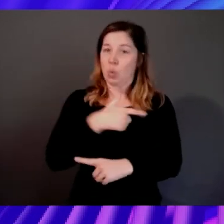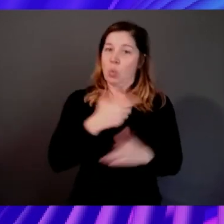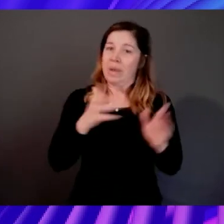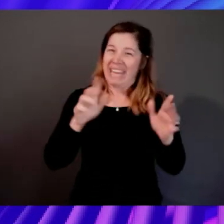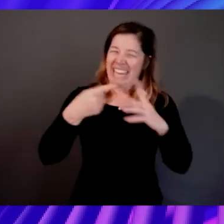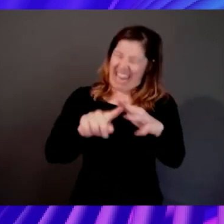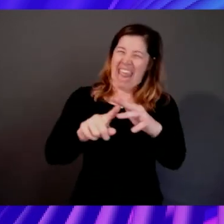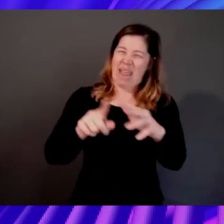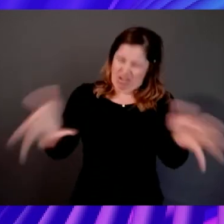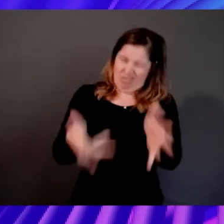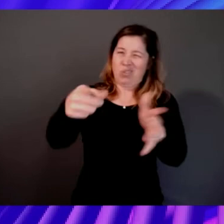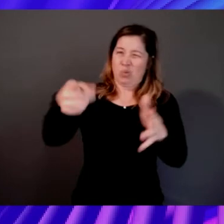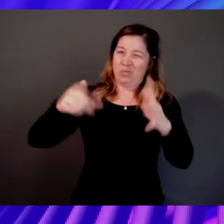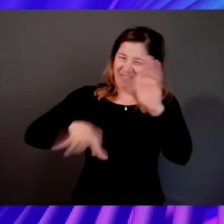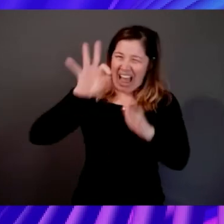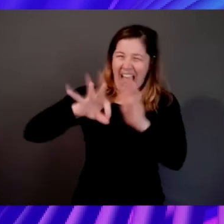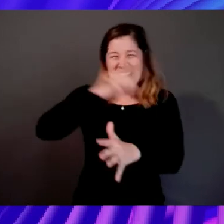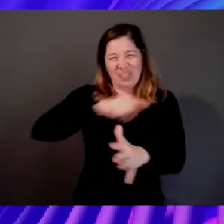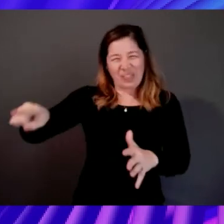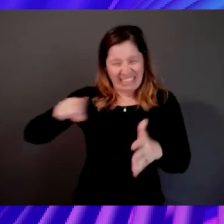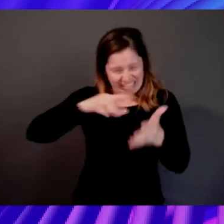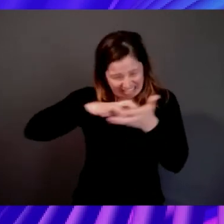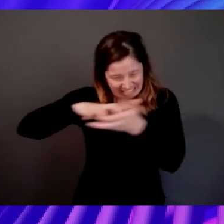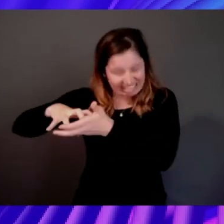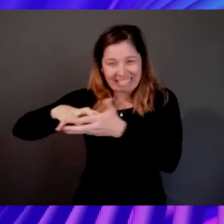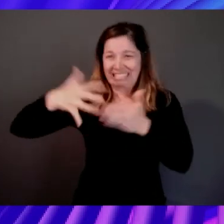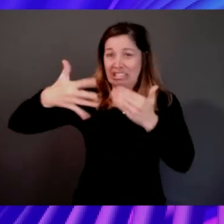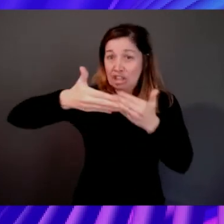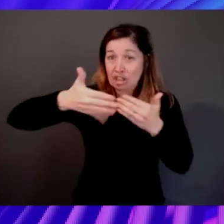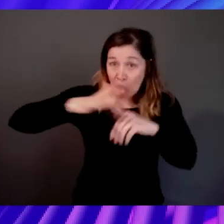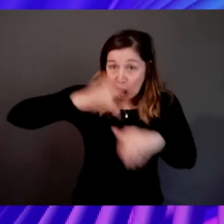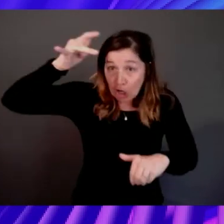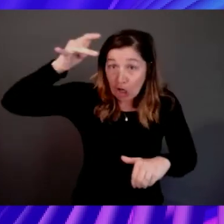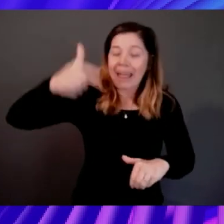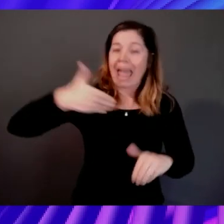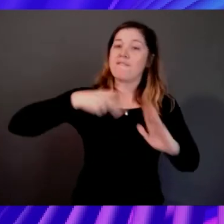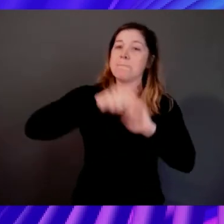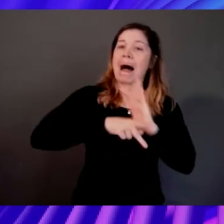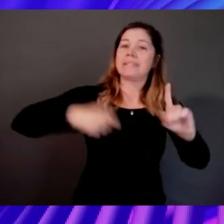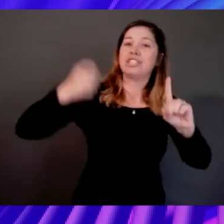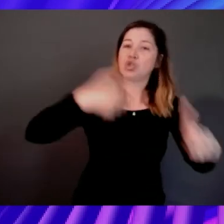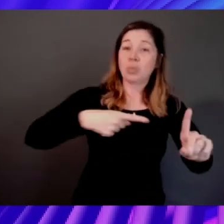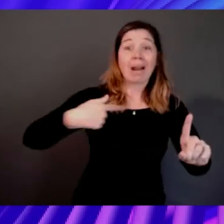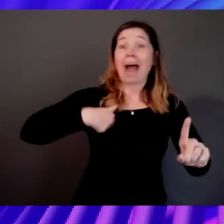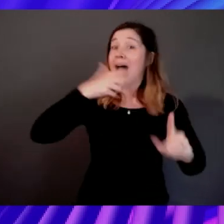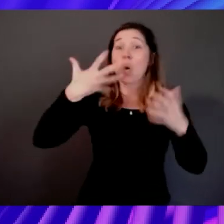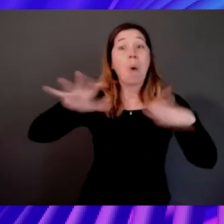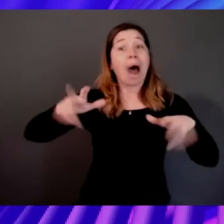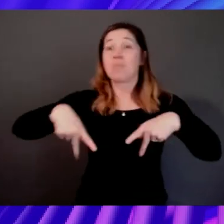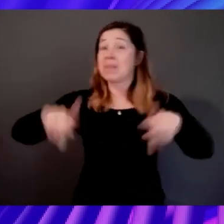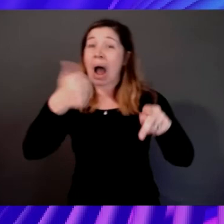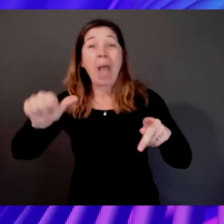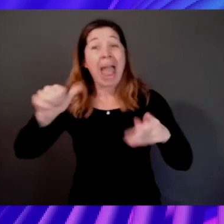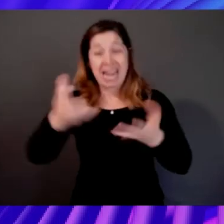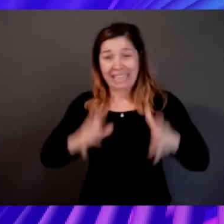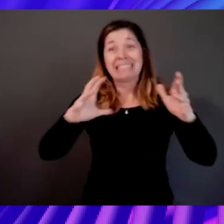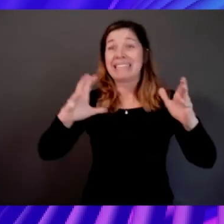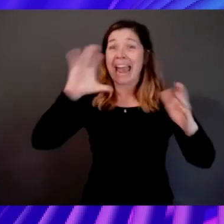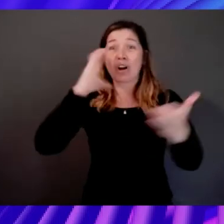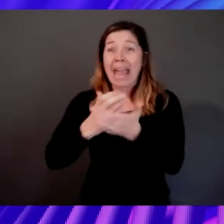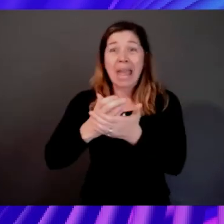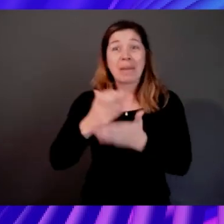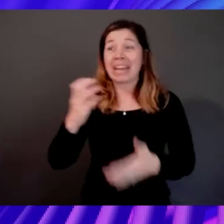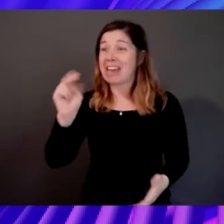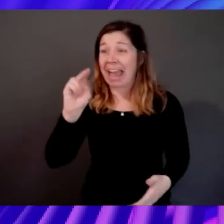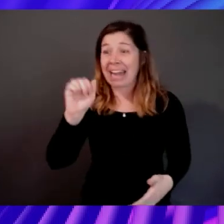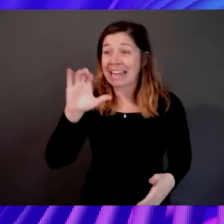vulnerabilities early and to have a policy-driven way to say hey, I don't want to allow any container image that's in ECR that has